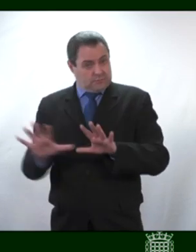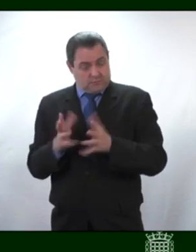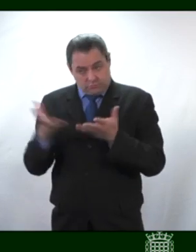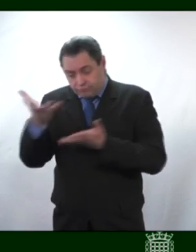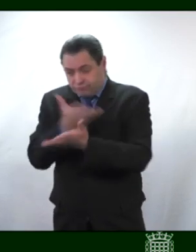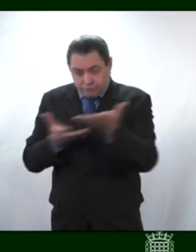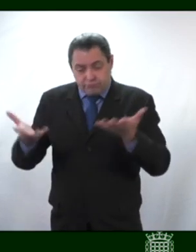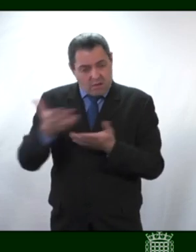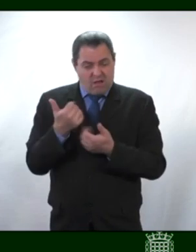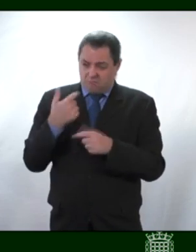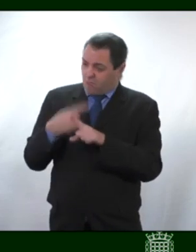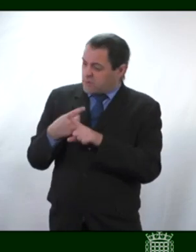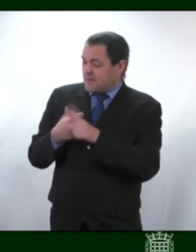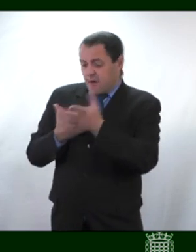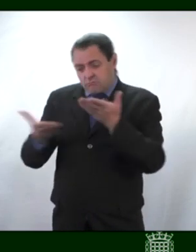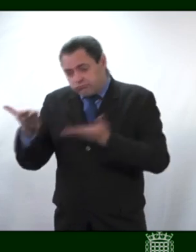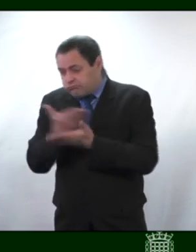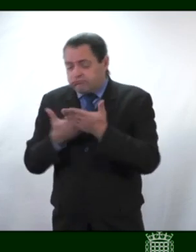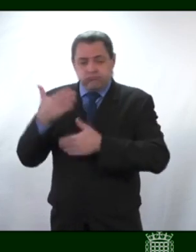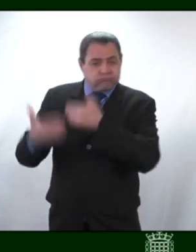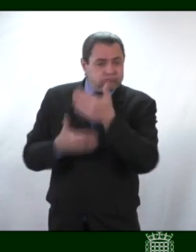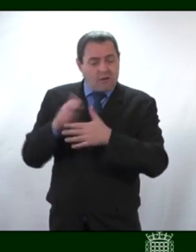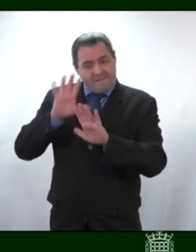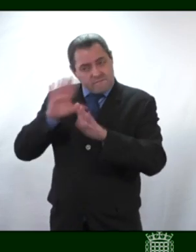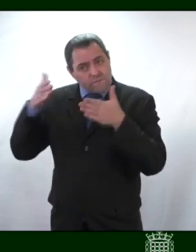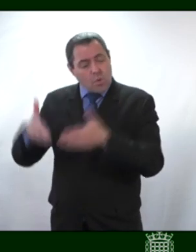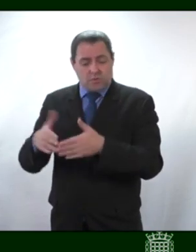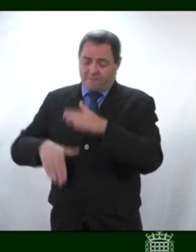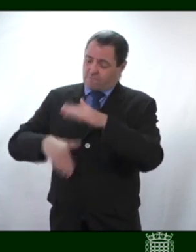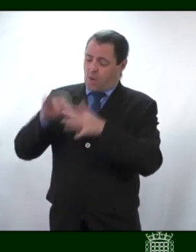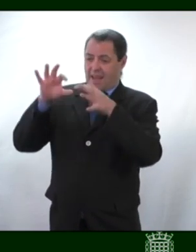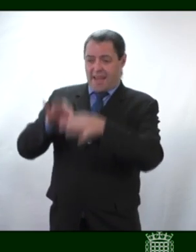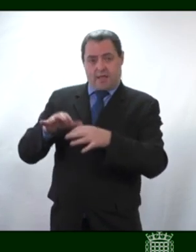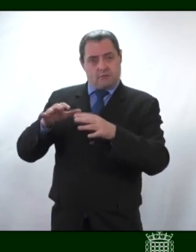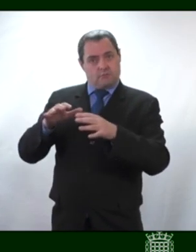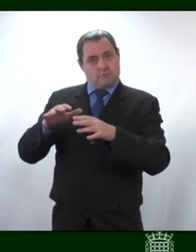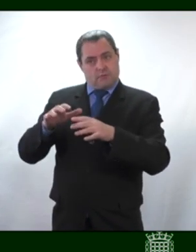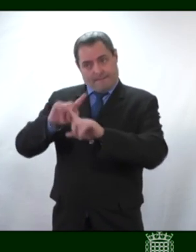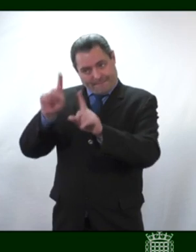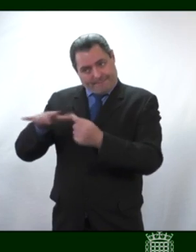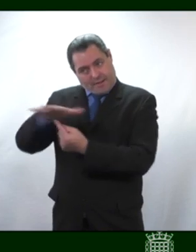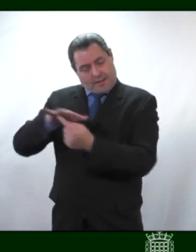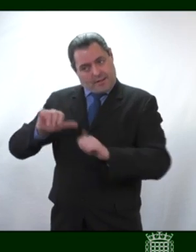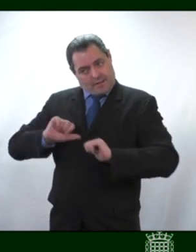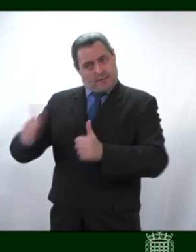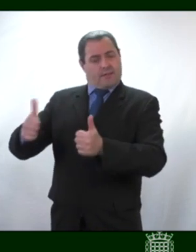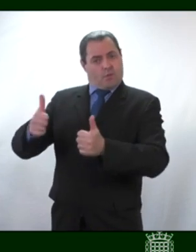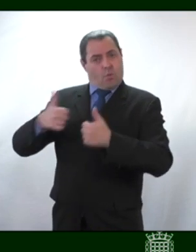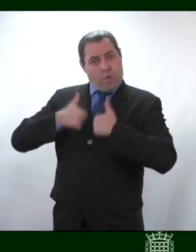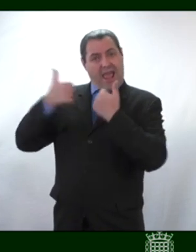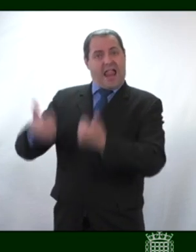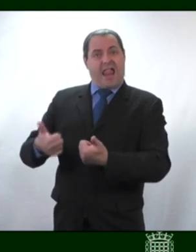are constructive, are positive, and are focused entirely on the well-being of the people locally. And I hope